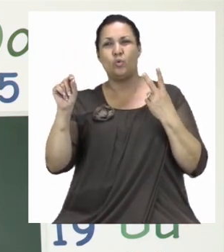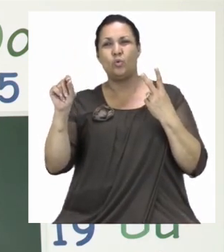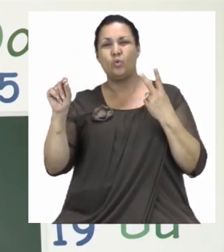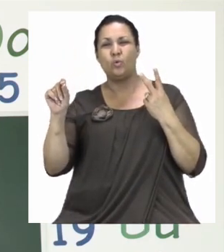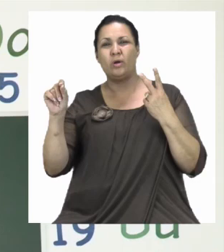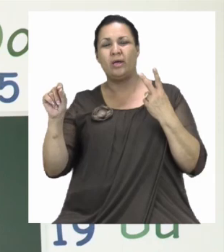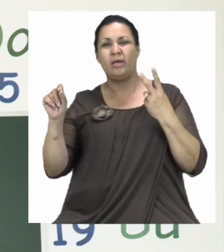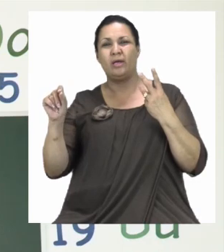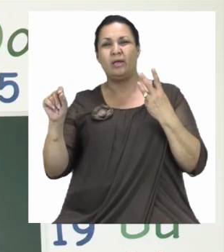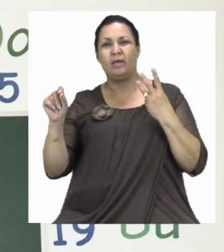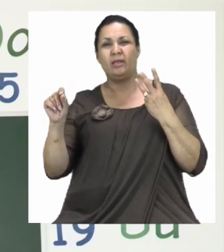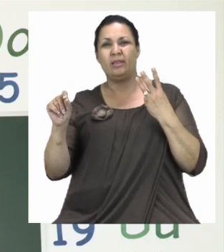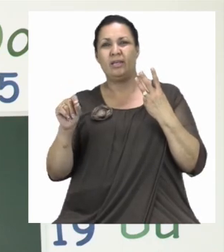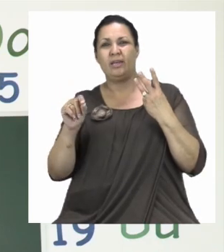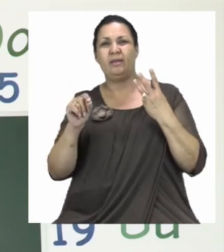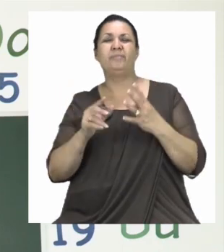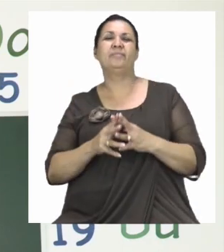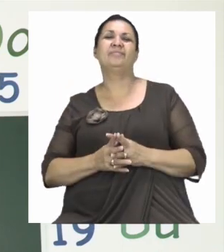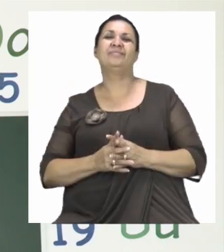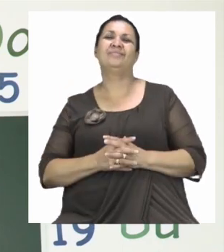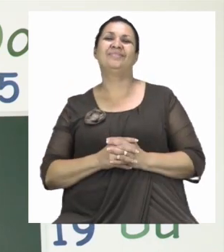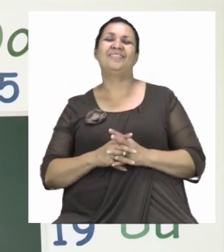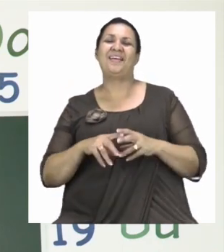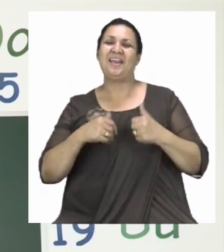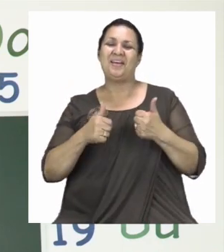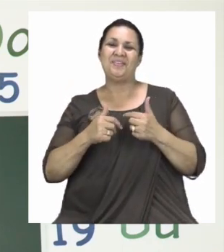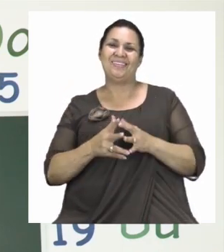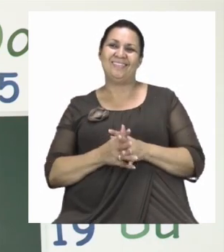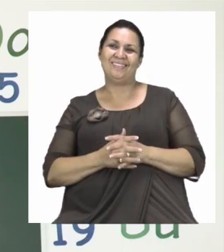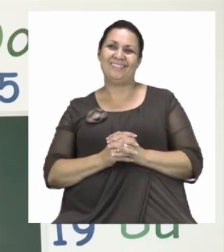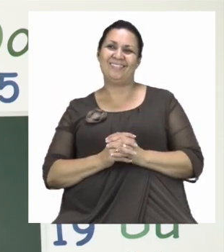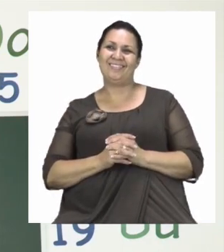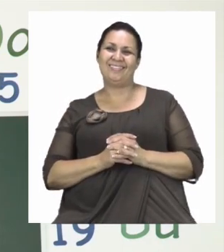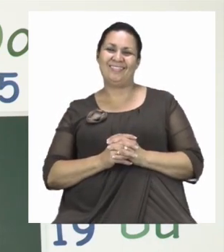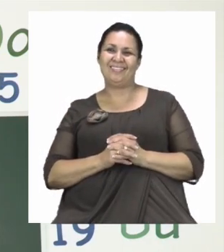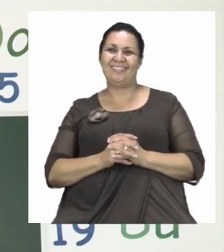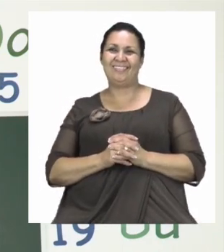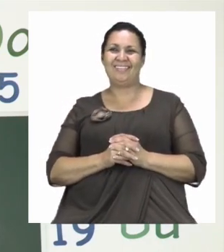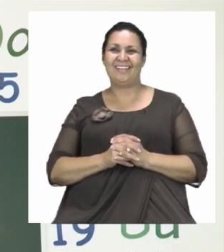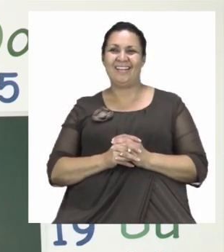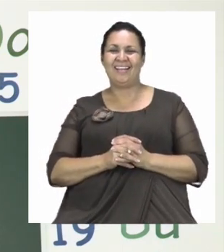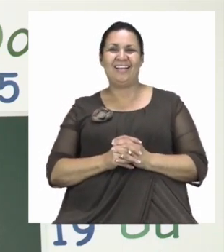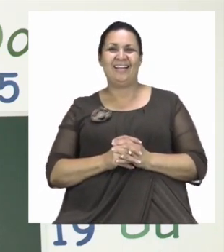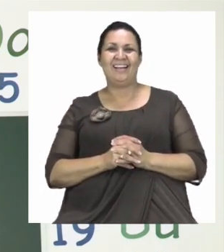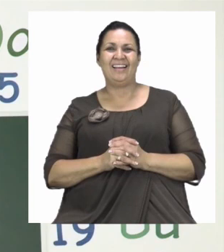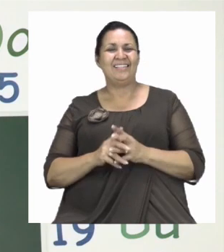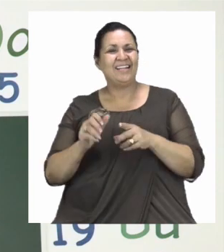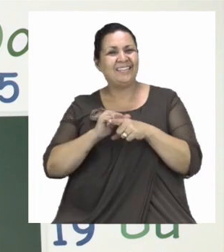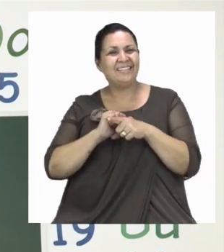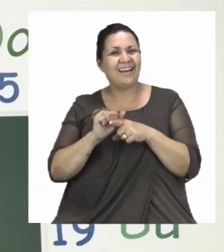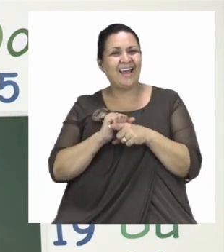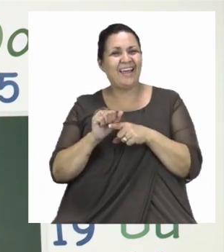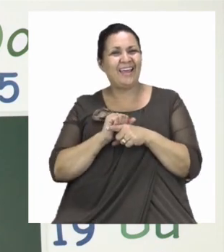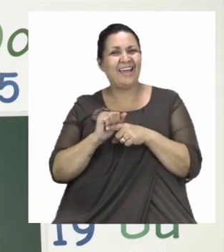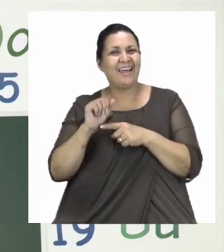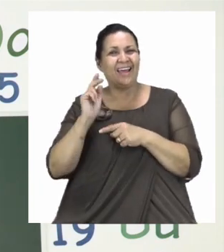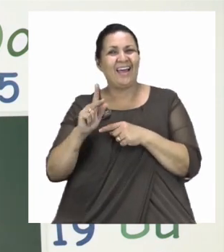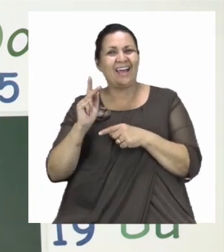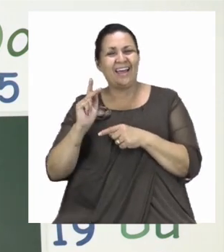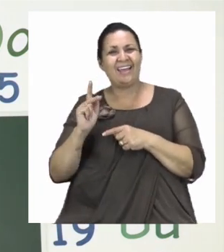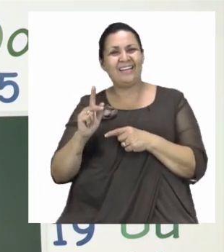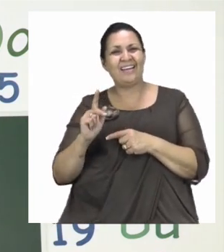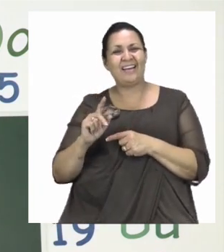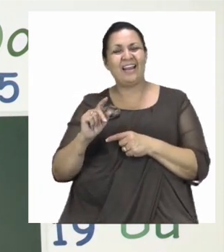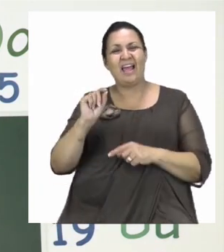2. Very good. Let's try again. Nice and round.